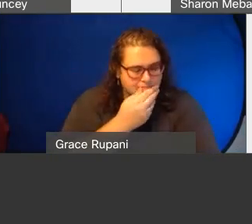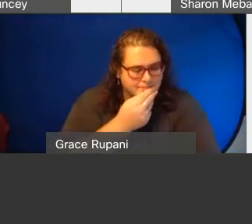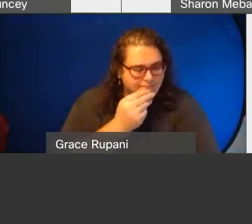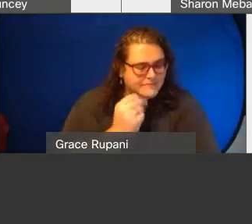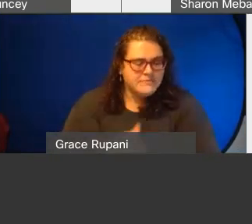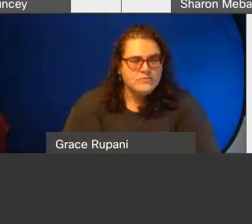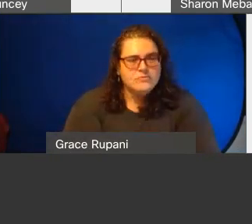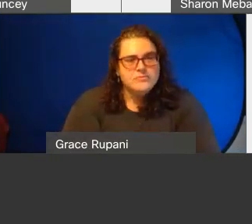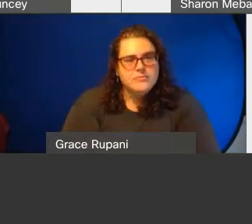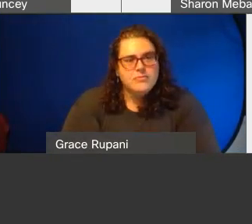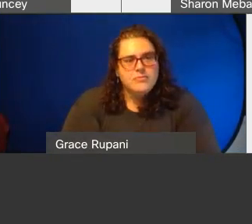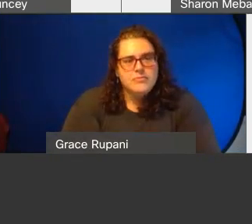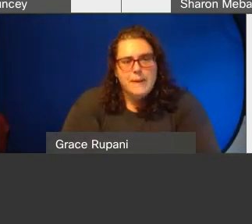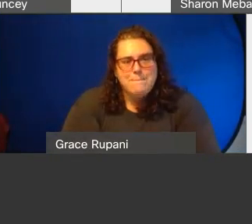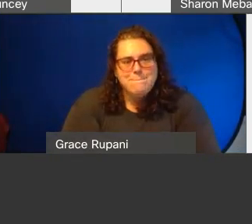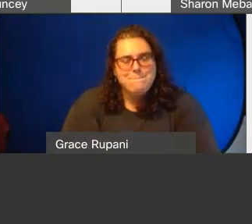Daryl, are you still there?